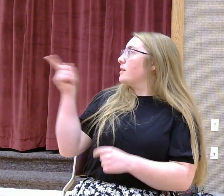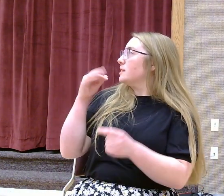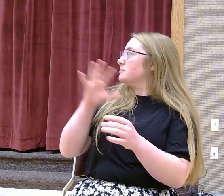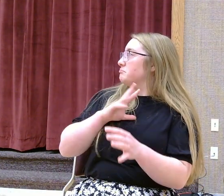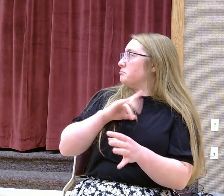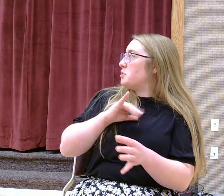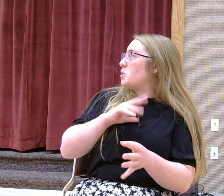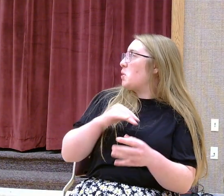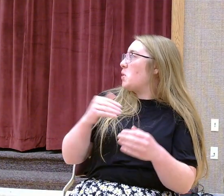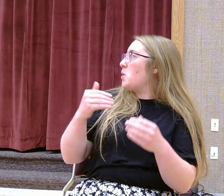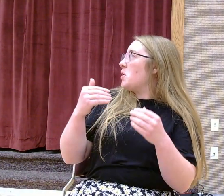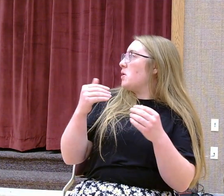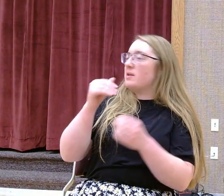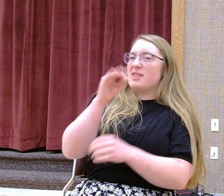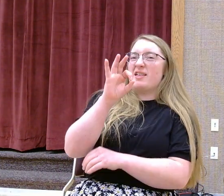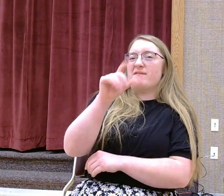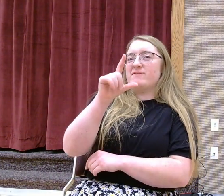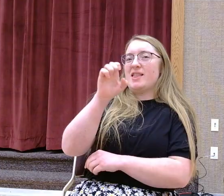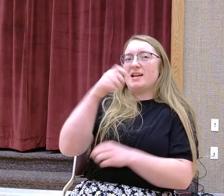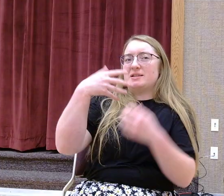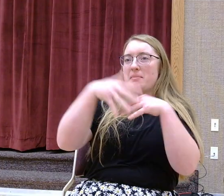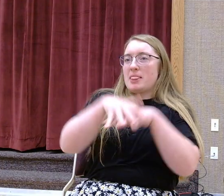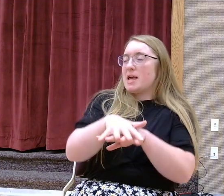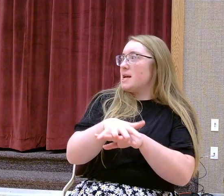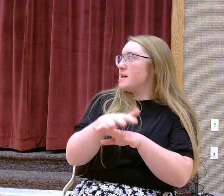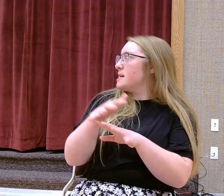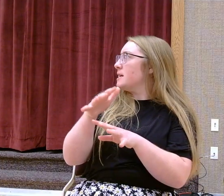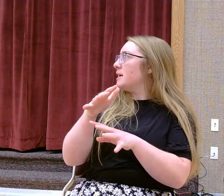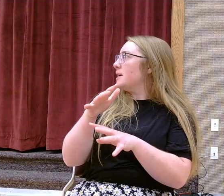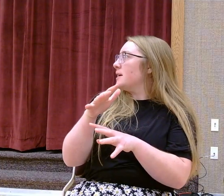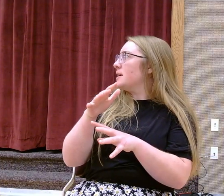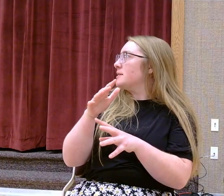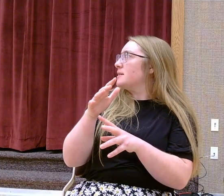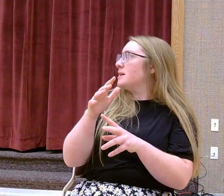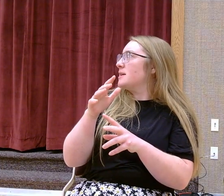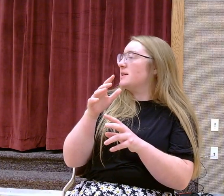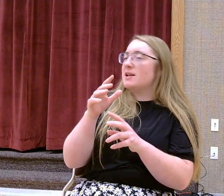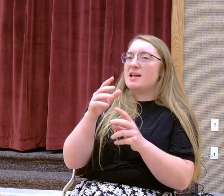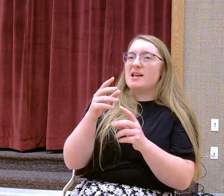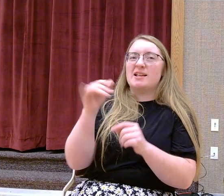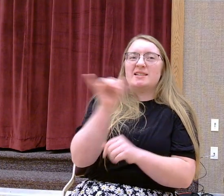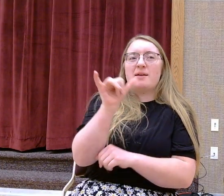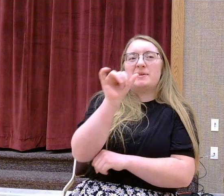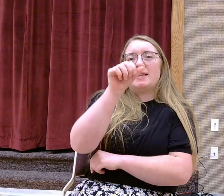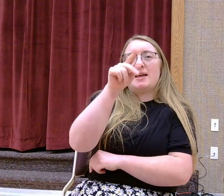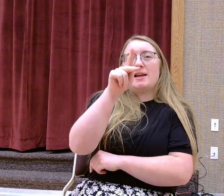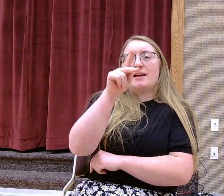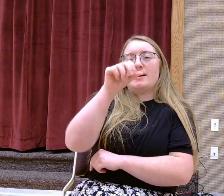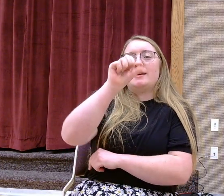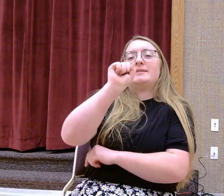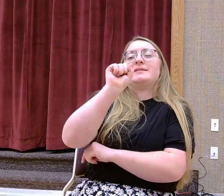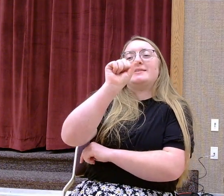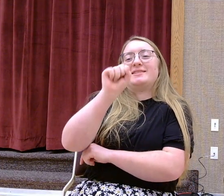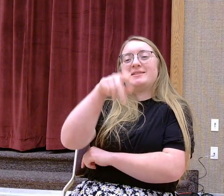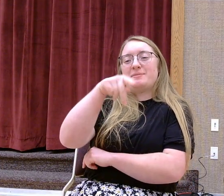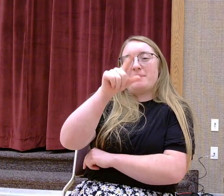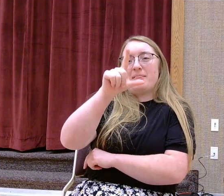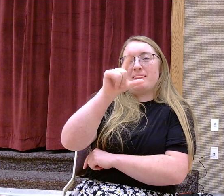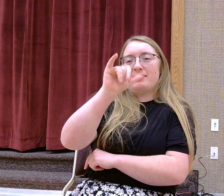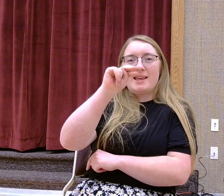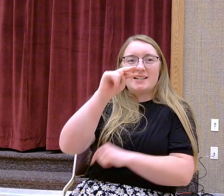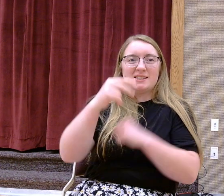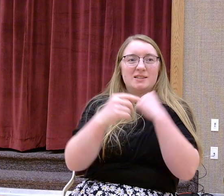little flex splint. If you open this up, it's kind of a firm splint that you could put on an arm or an ankle or something like that. Even